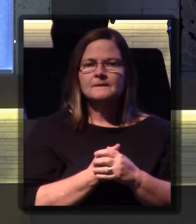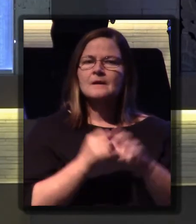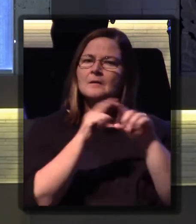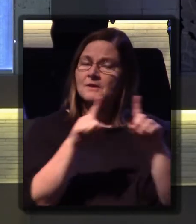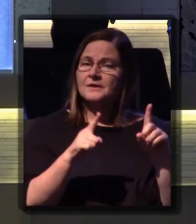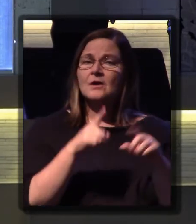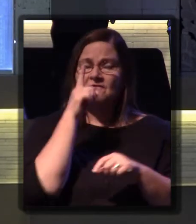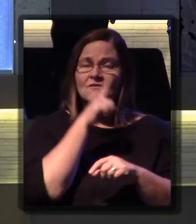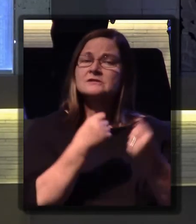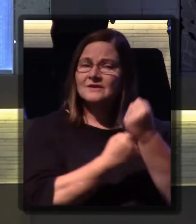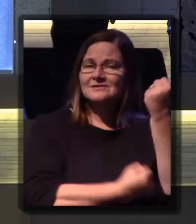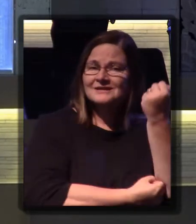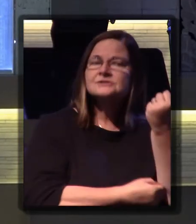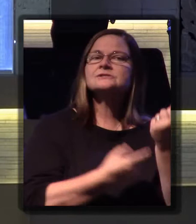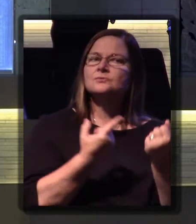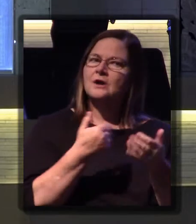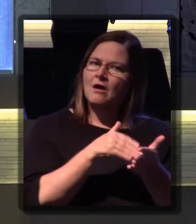foundation.